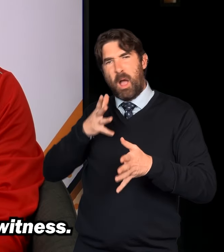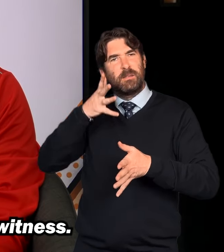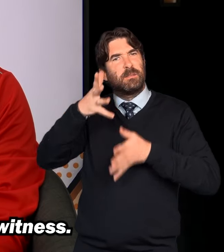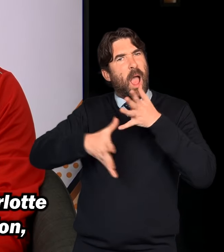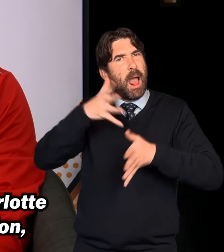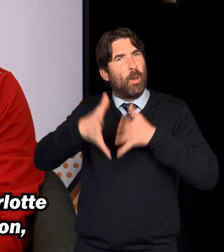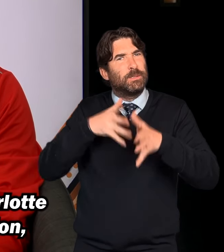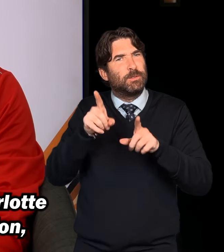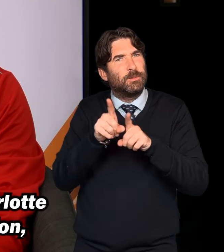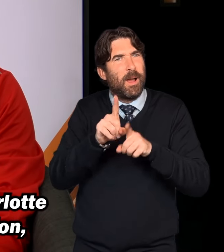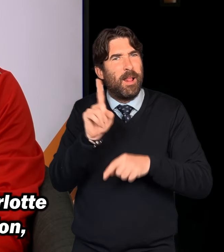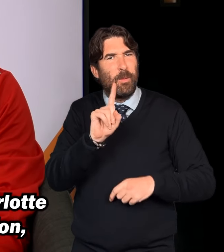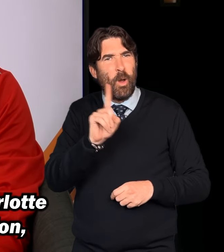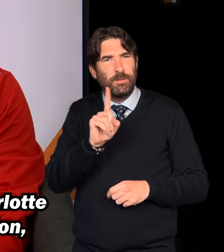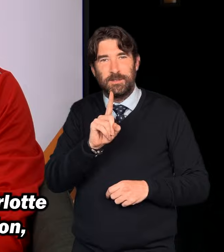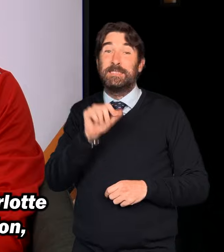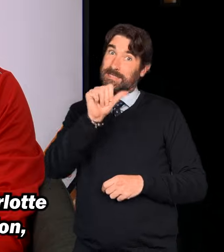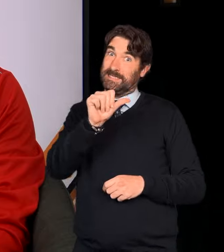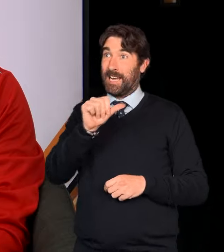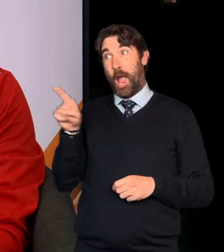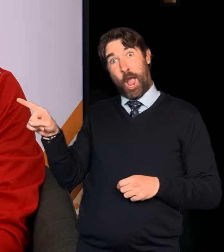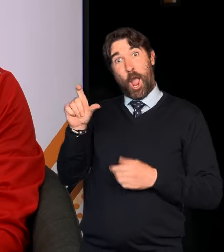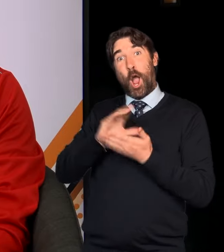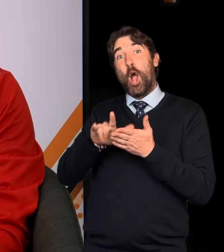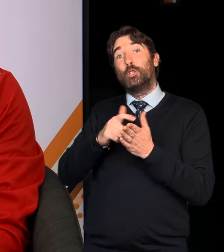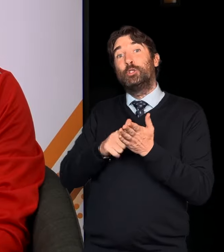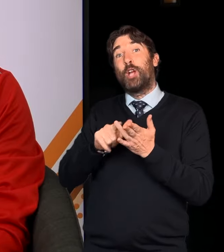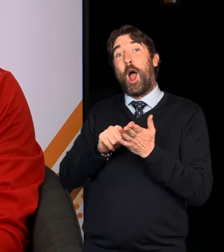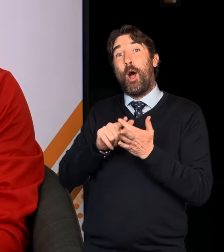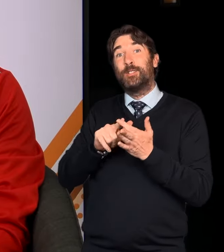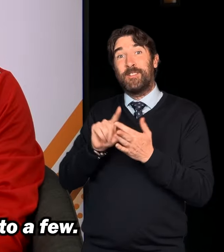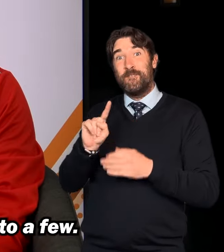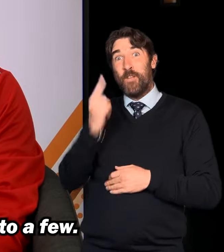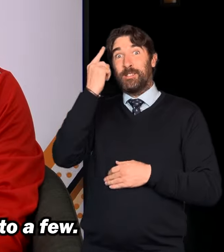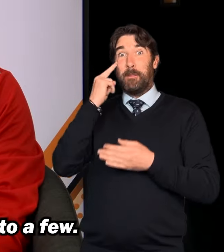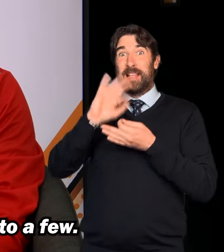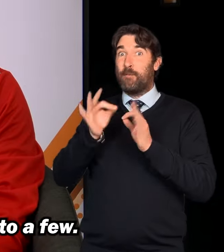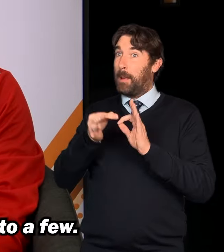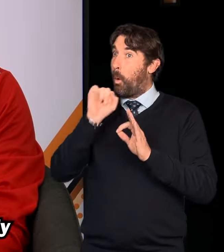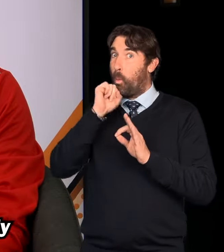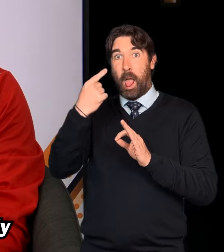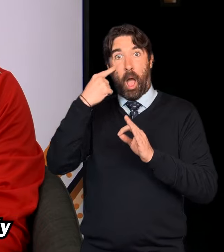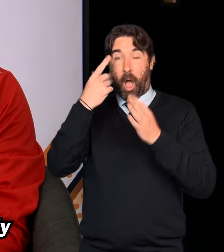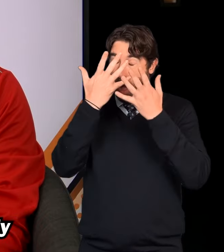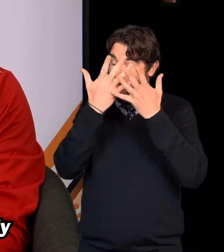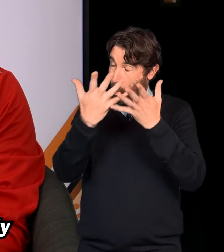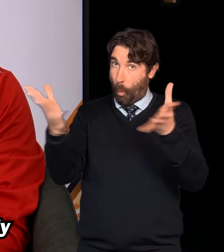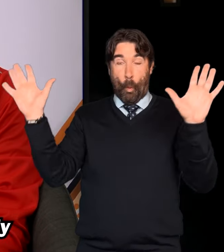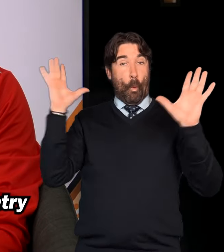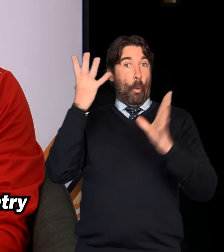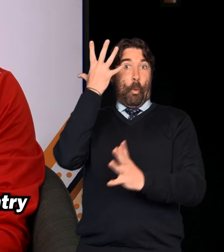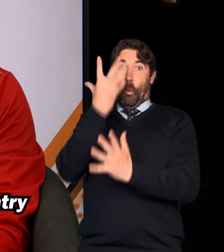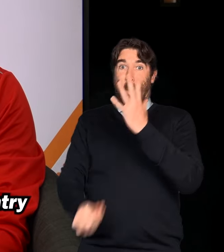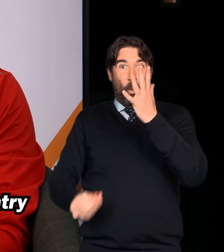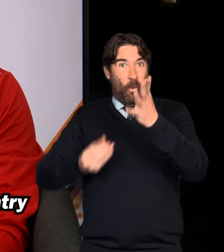amazing thing to witness, and I think, you know, Charlotte being her first competition, I'm looking forward to seeing the younger swimmers witness it, because obviously I've been to a few, and, you know,